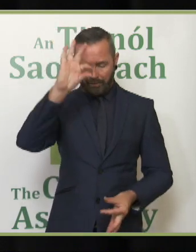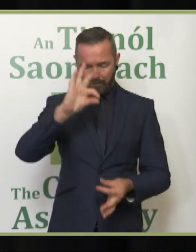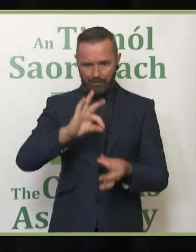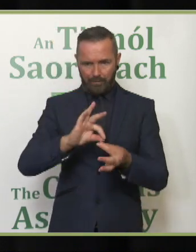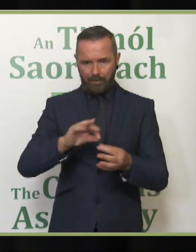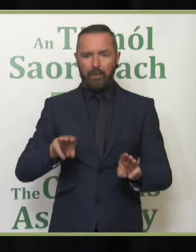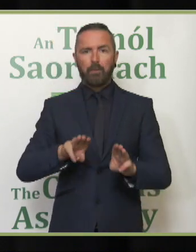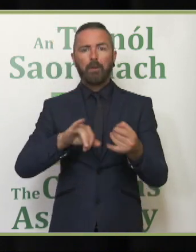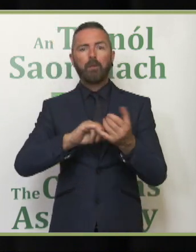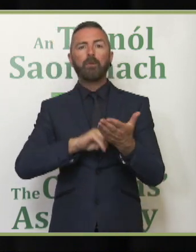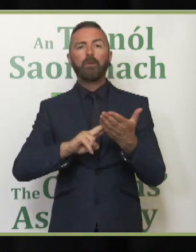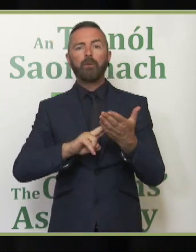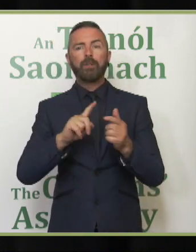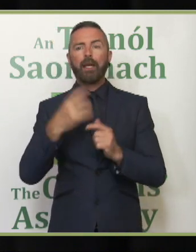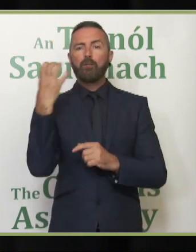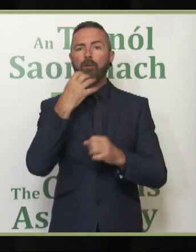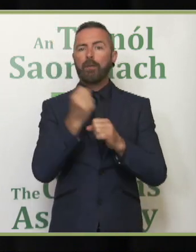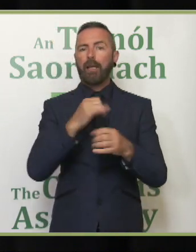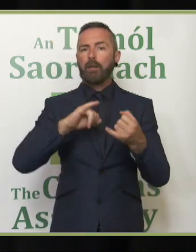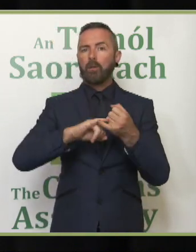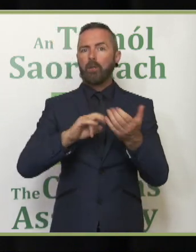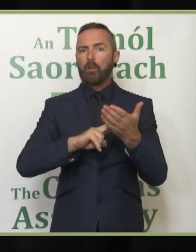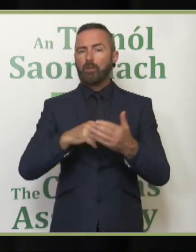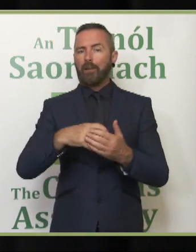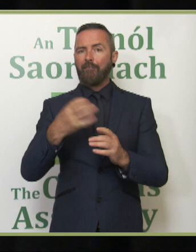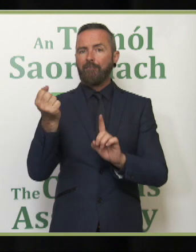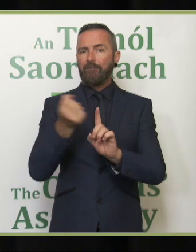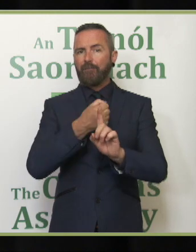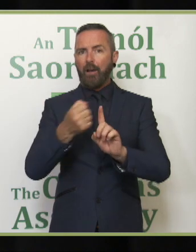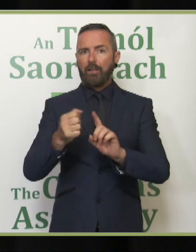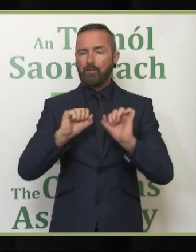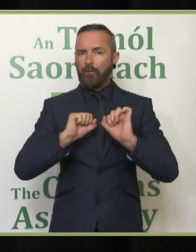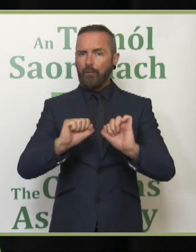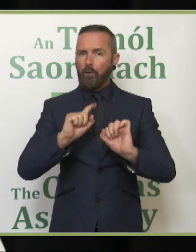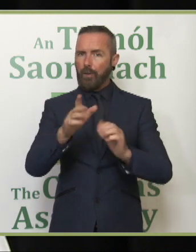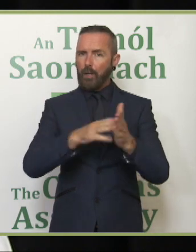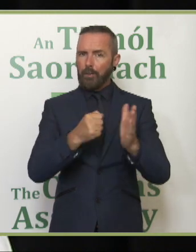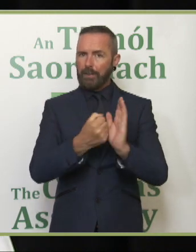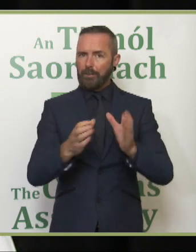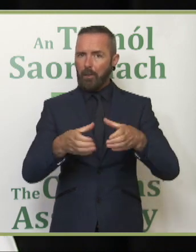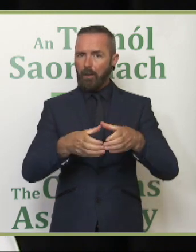use drugs and the criminal gangs who use extreme violence to enforce their business models.